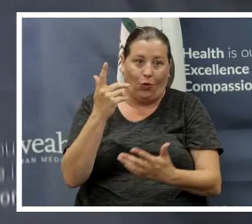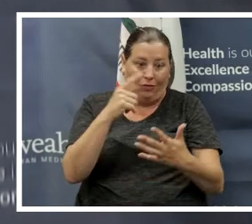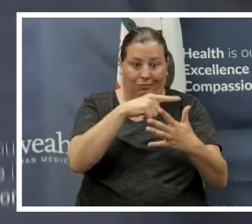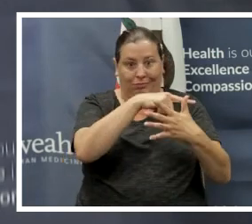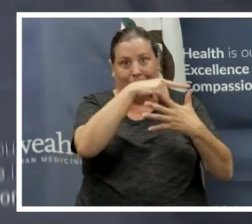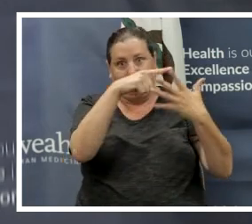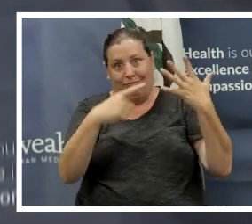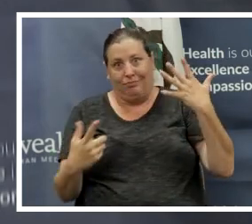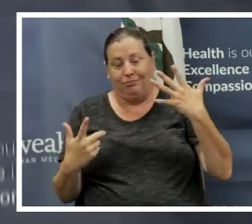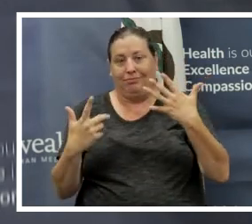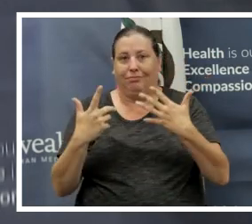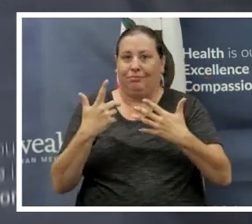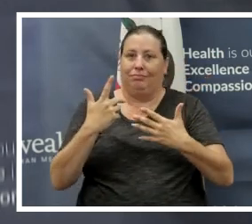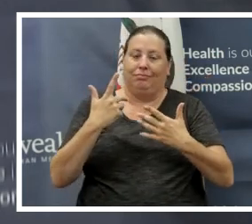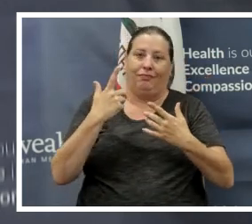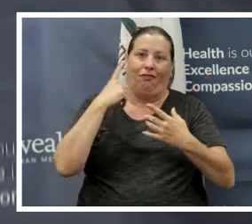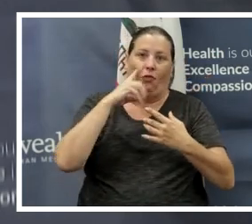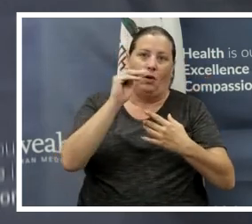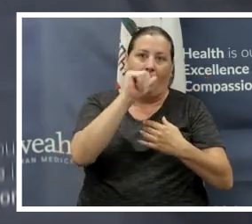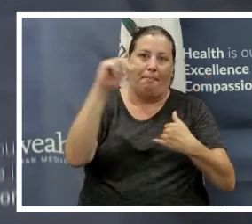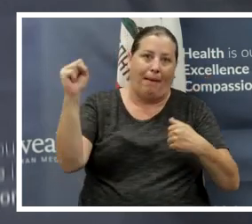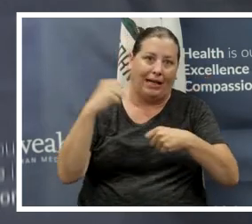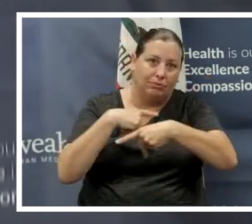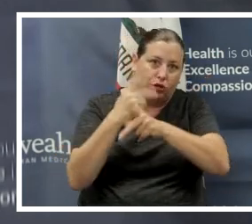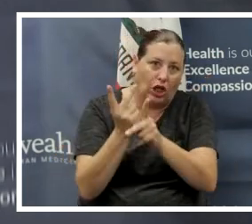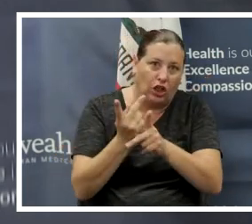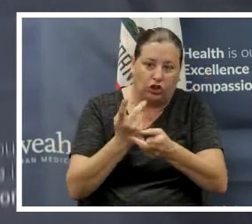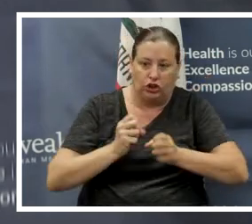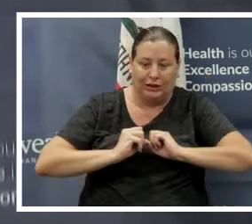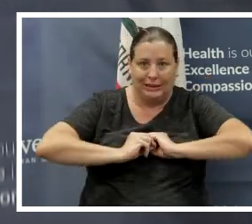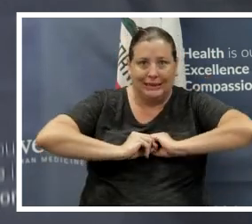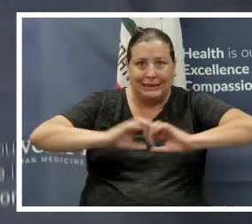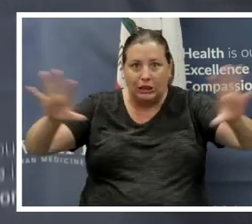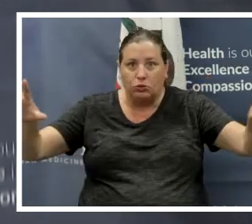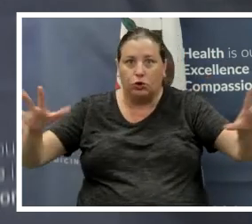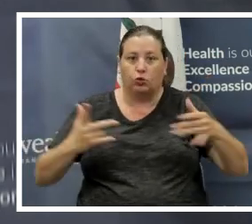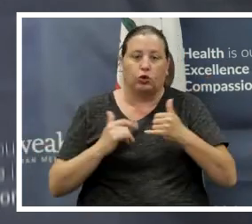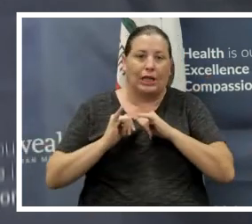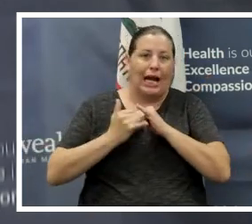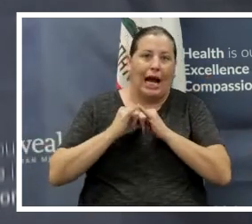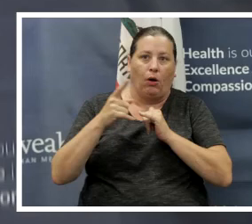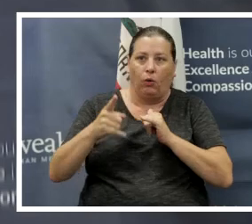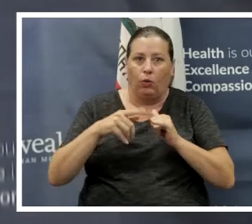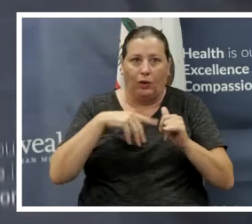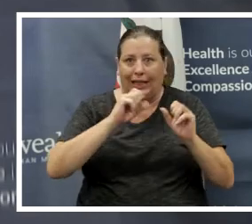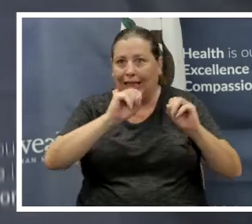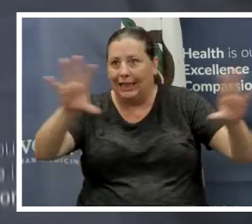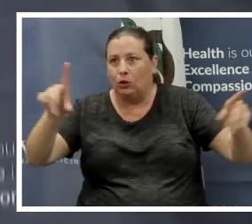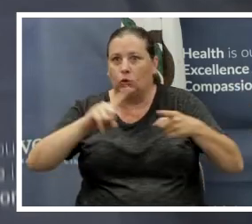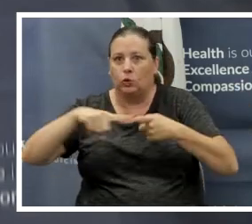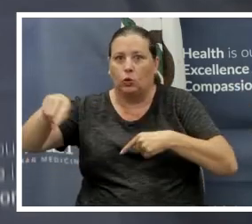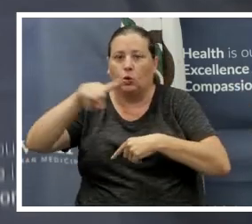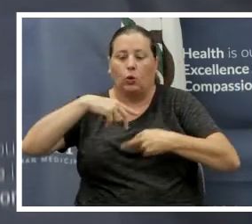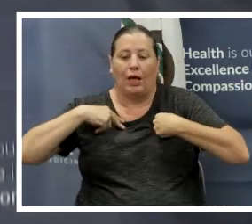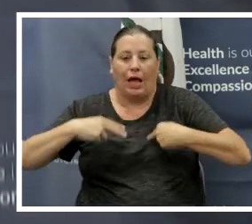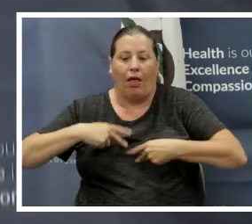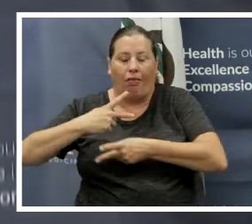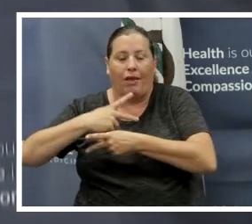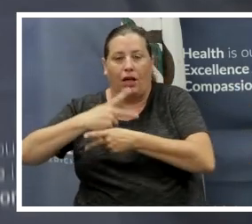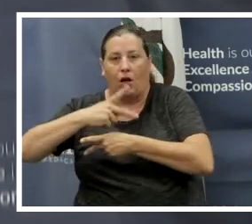around mass production and distribution, and how do you get it, to the healthcare workers that will administrate